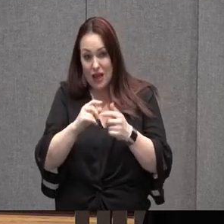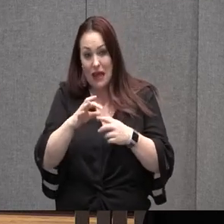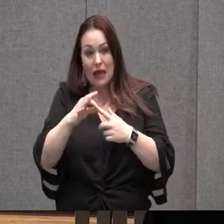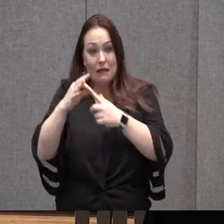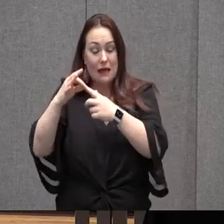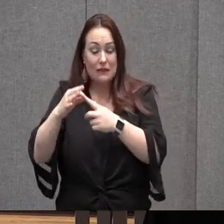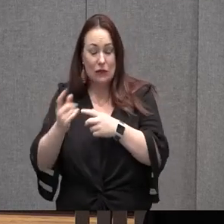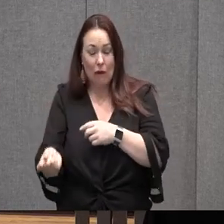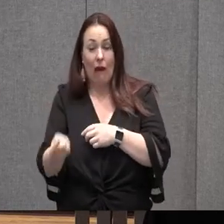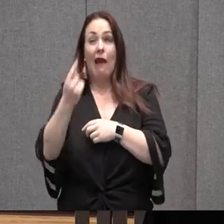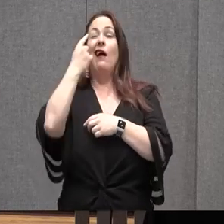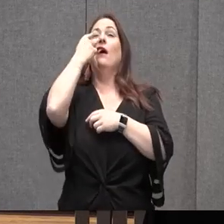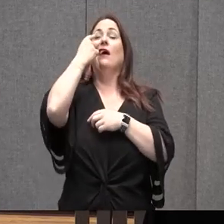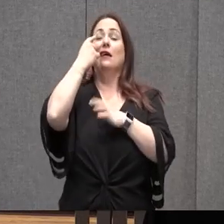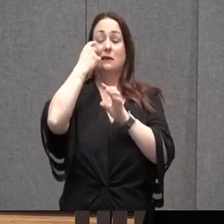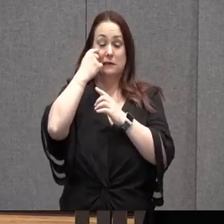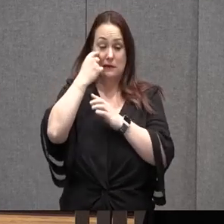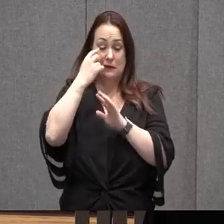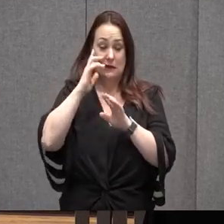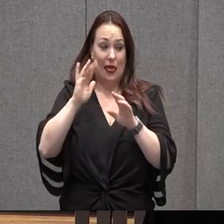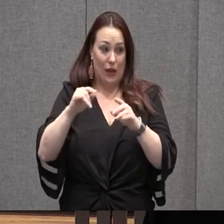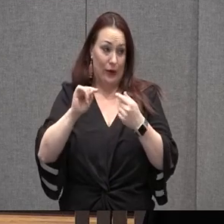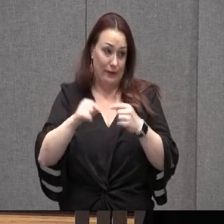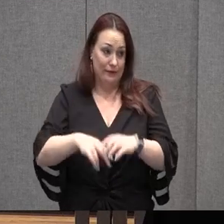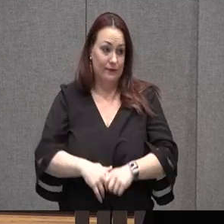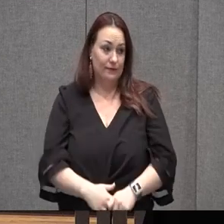it in your eye. Oh yeah, look at this.